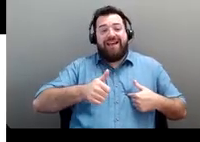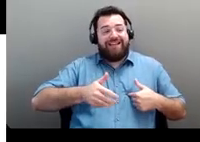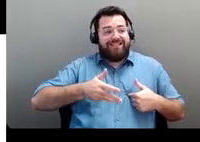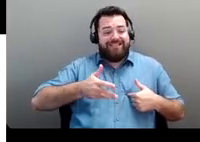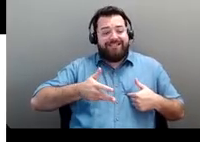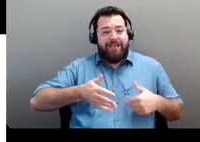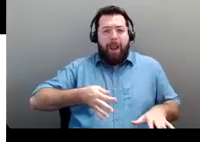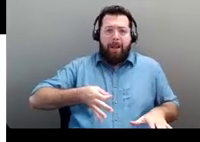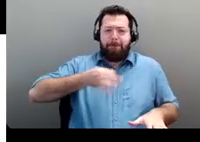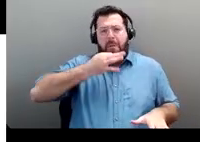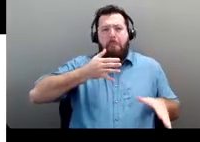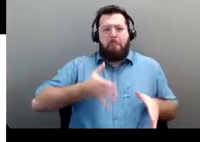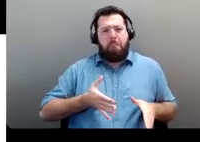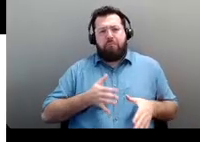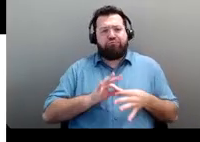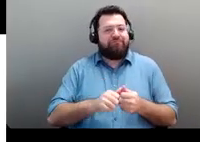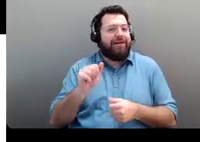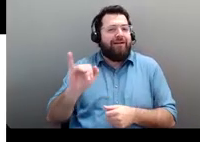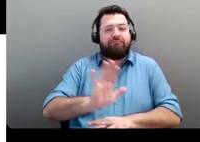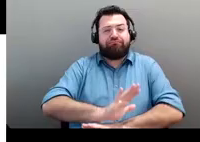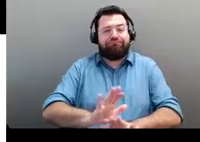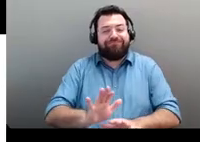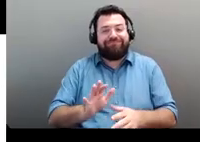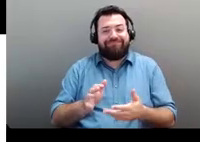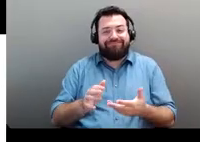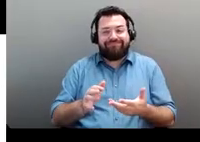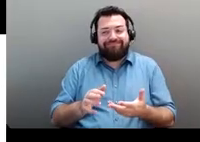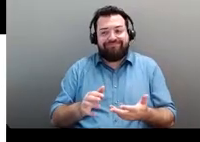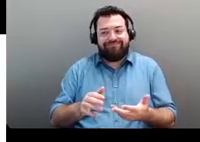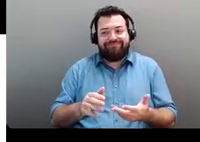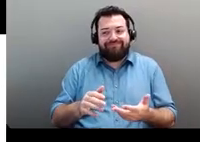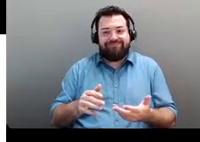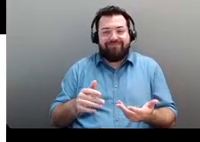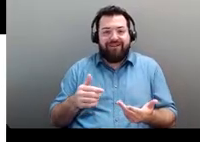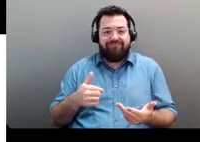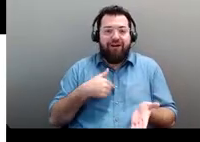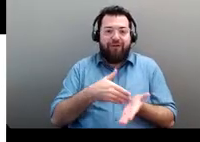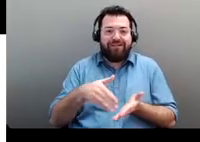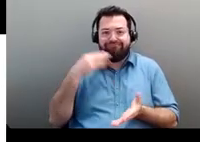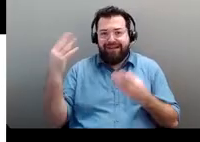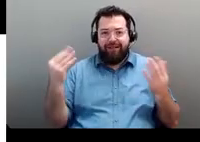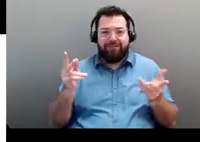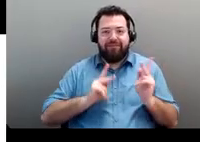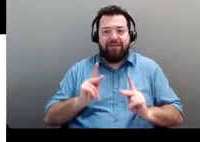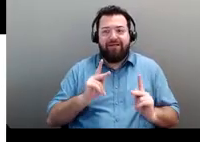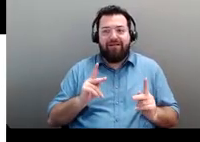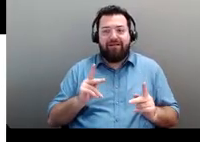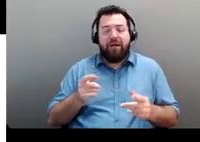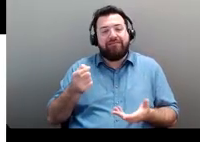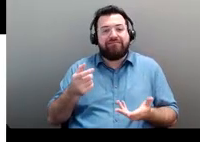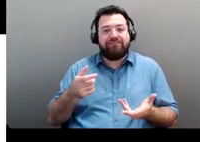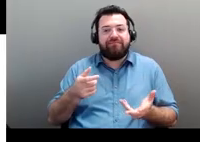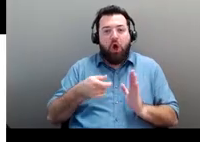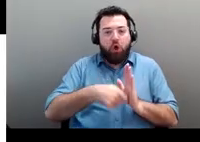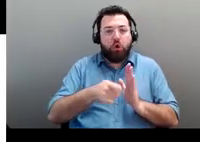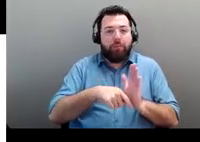I'm not an expert on AI. That's what I tell some people. I mean, I had an article published inside Higher Ed, and